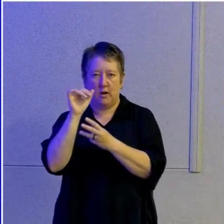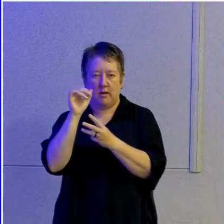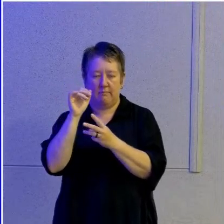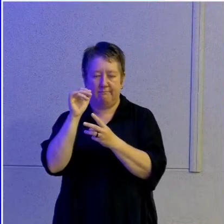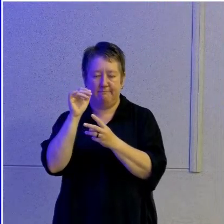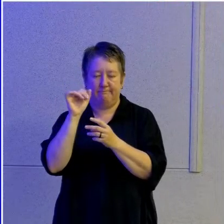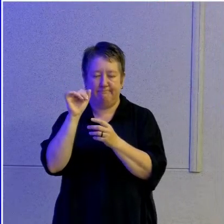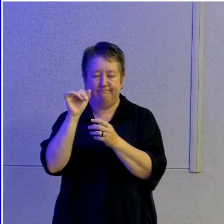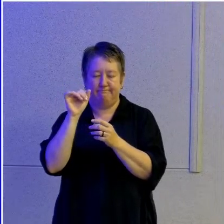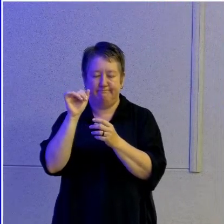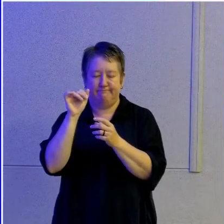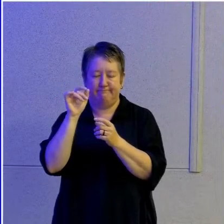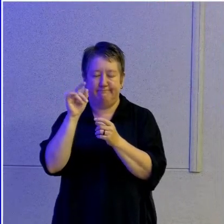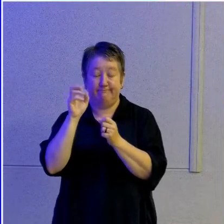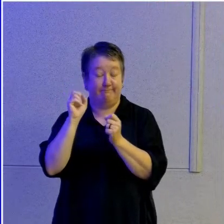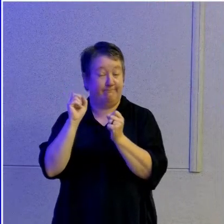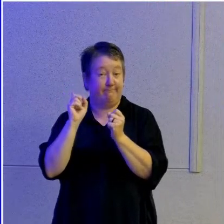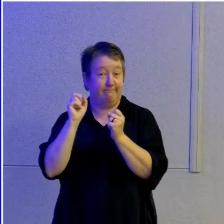John Ellis,